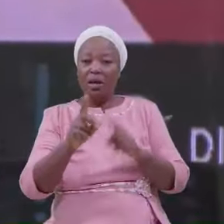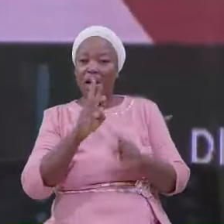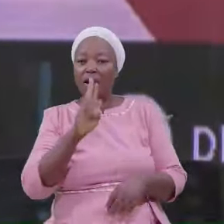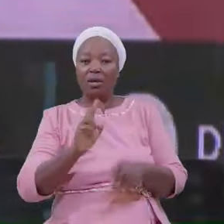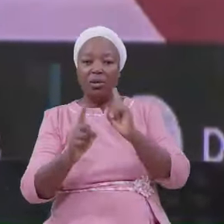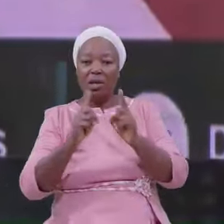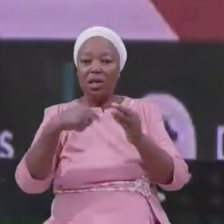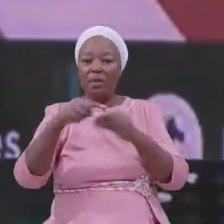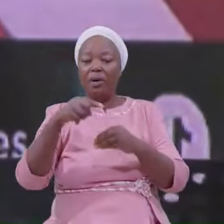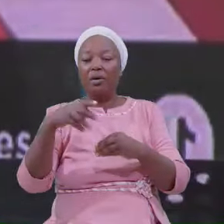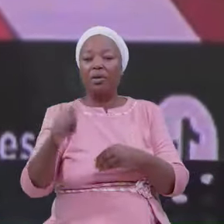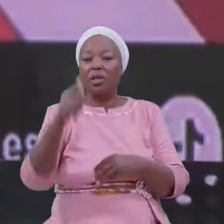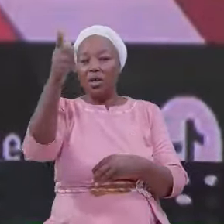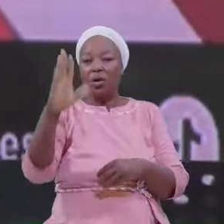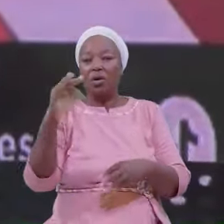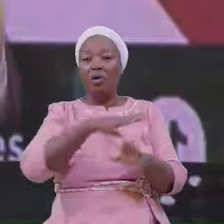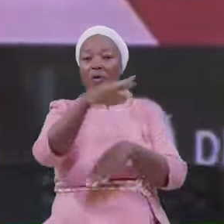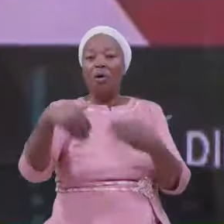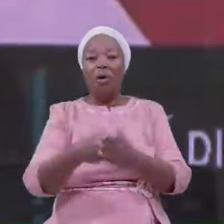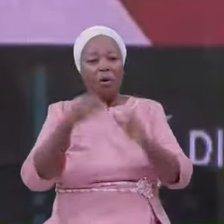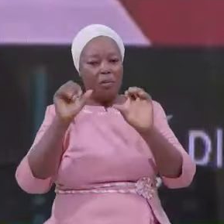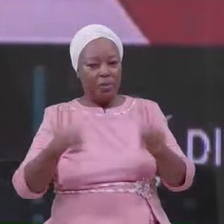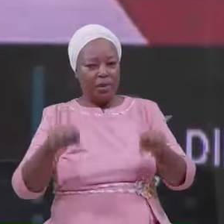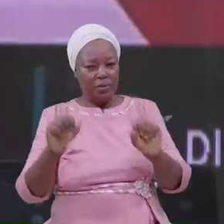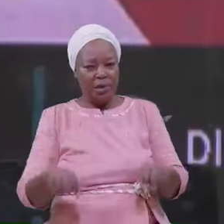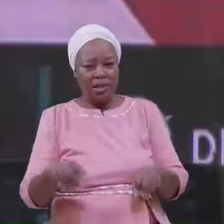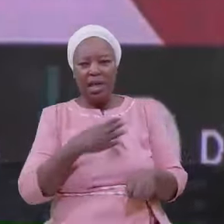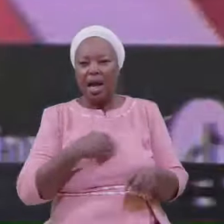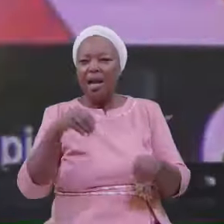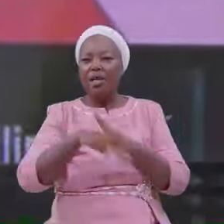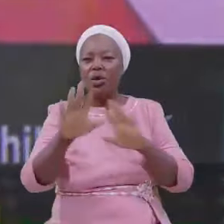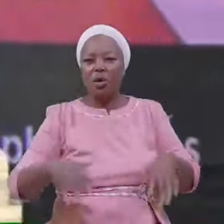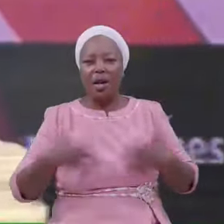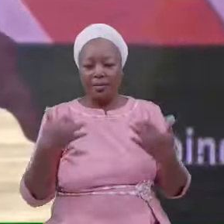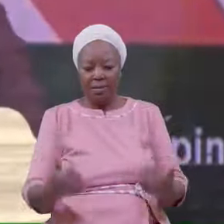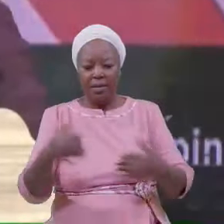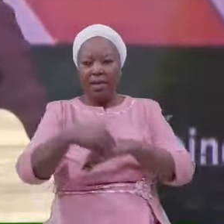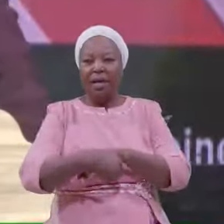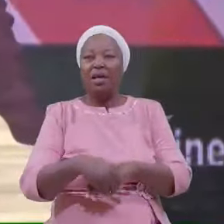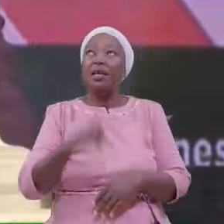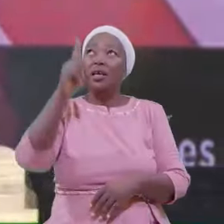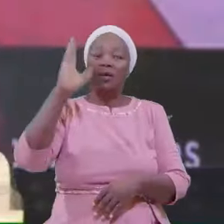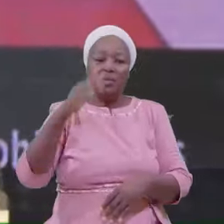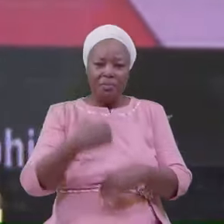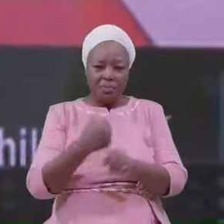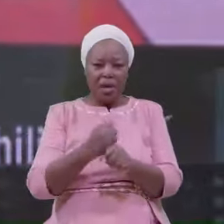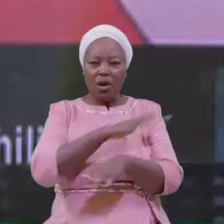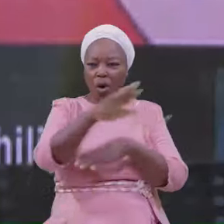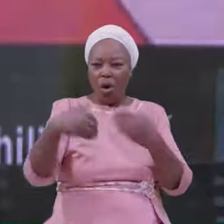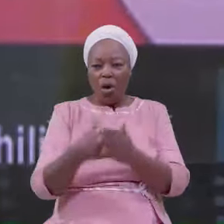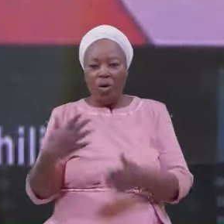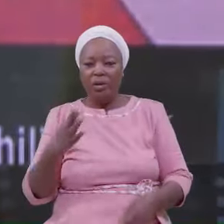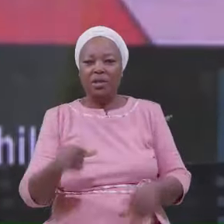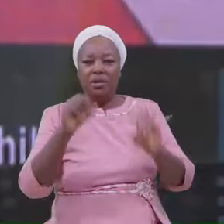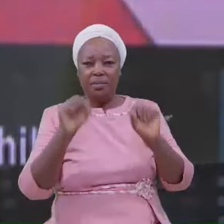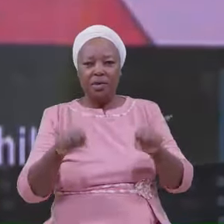all possibilities. And in your life tonight, he'll make all things possible. Let